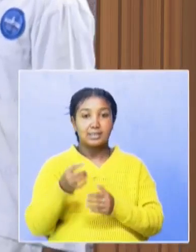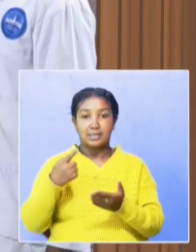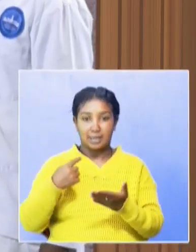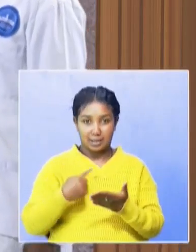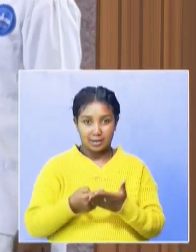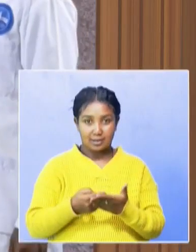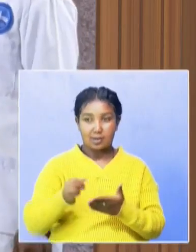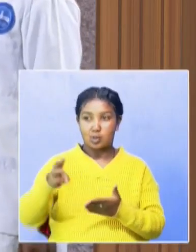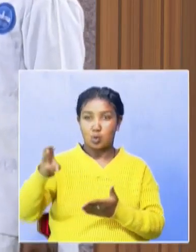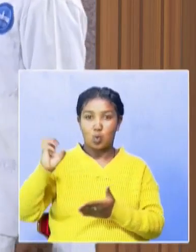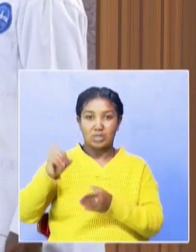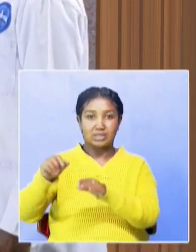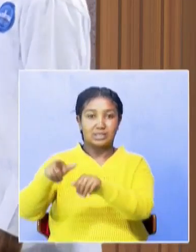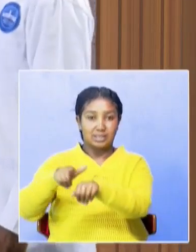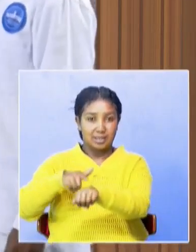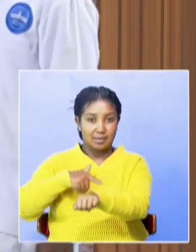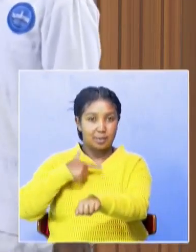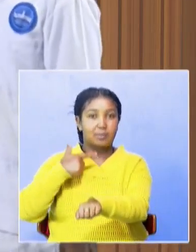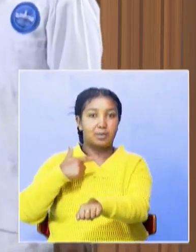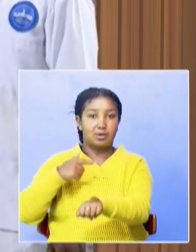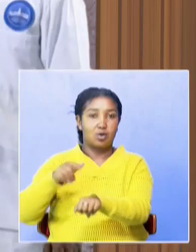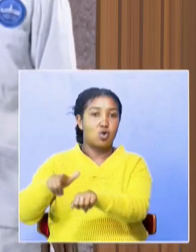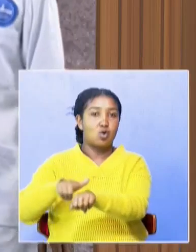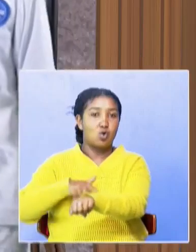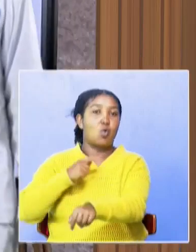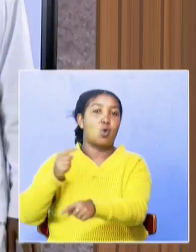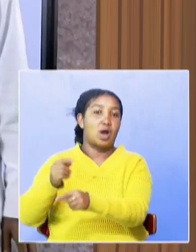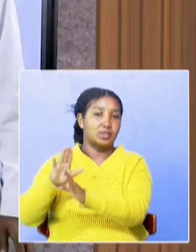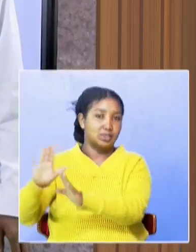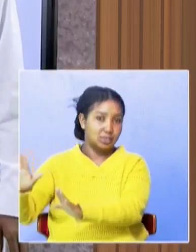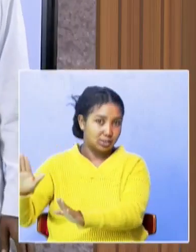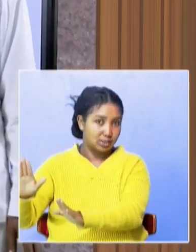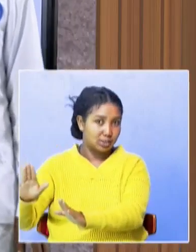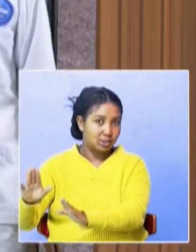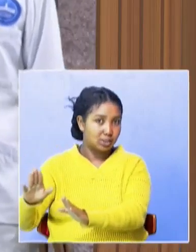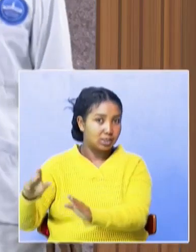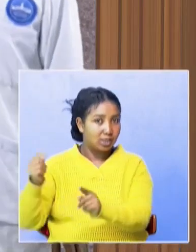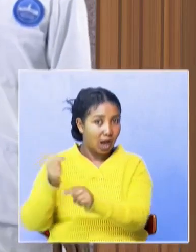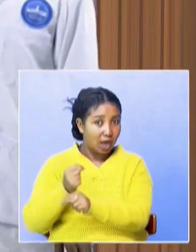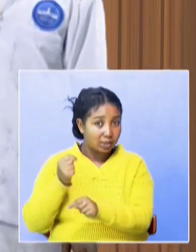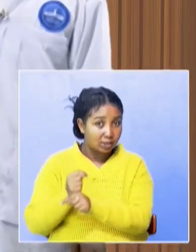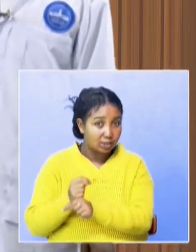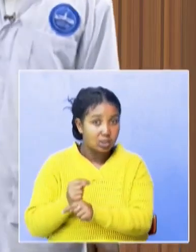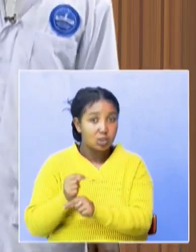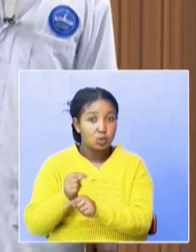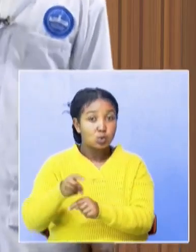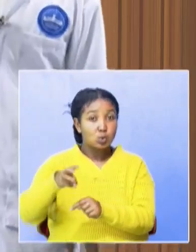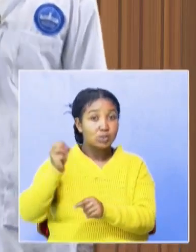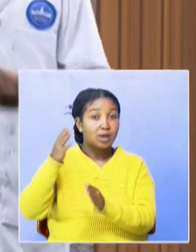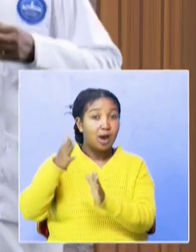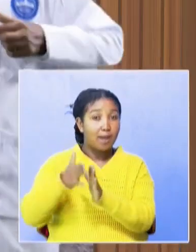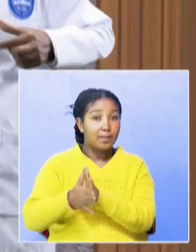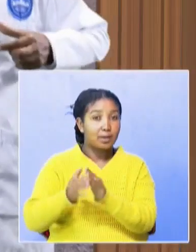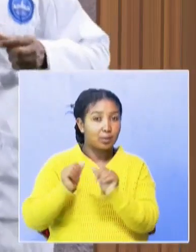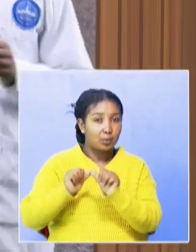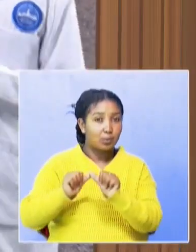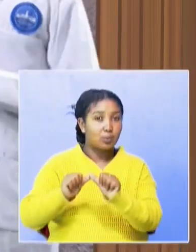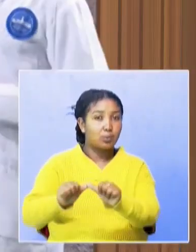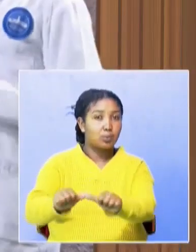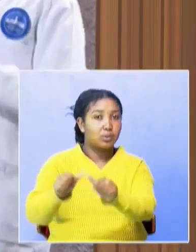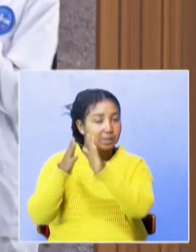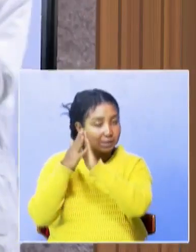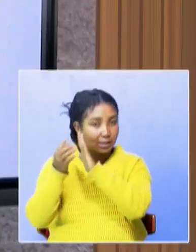Here, was sleeping is long action. The action which was happening for a certain time,